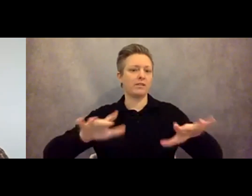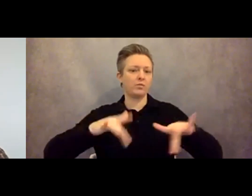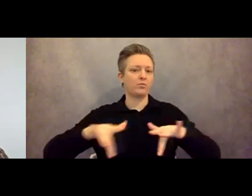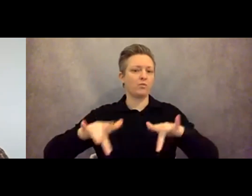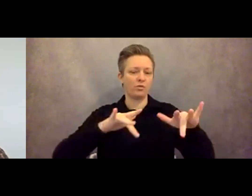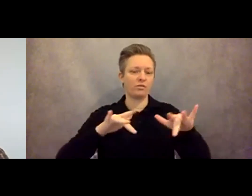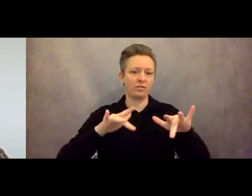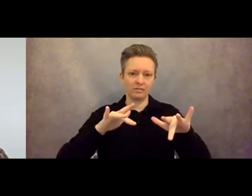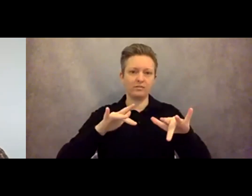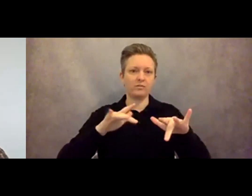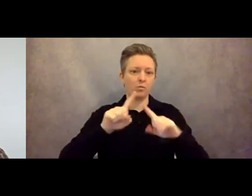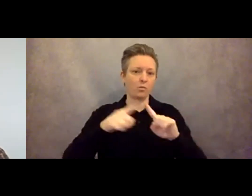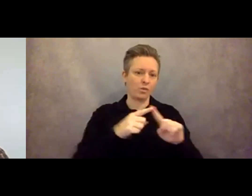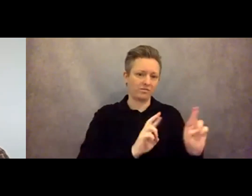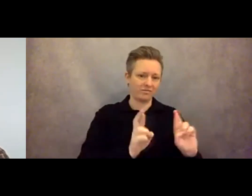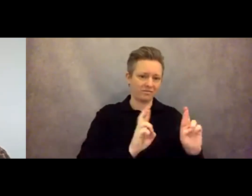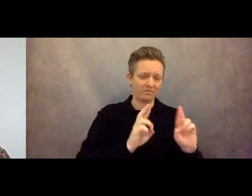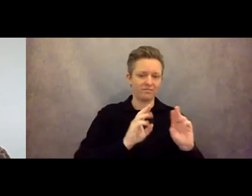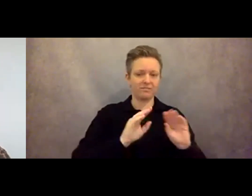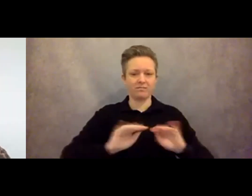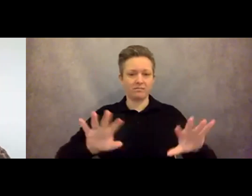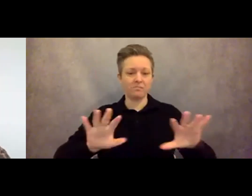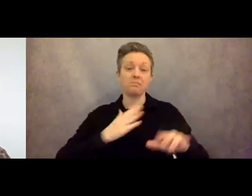that would be wonderful. Thank you.